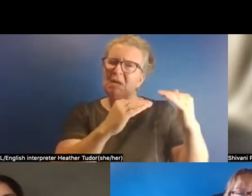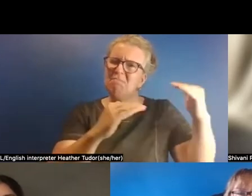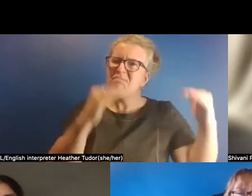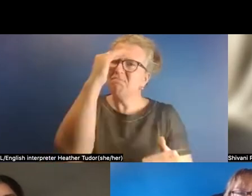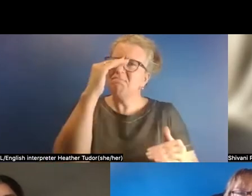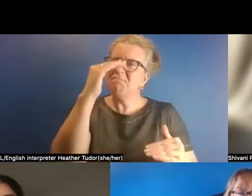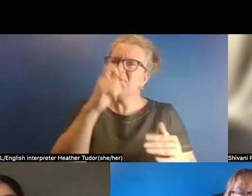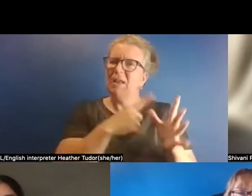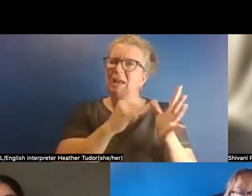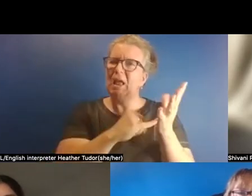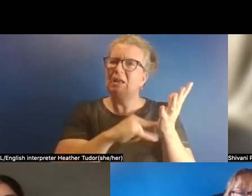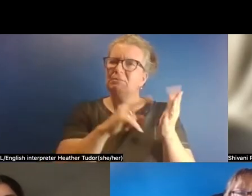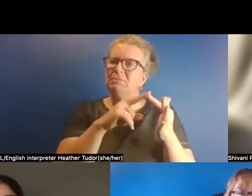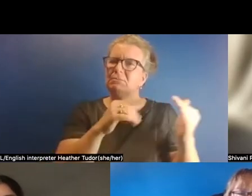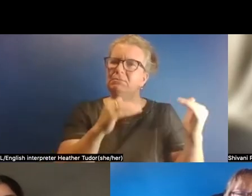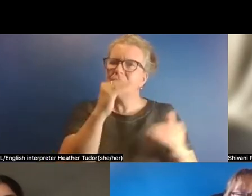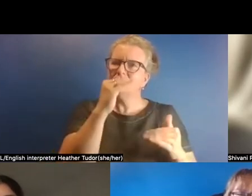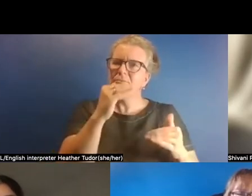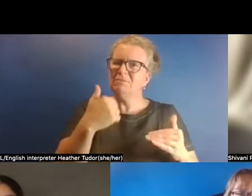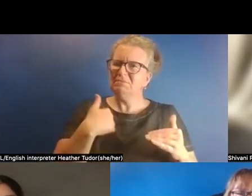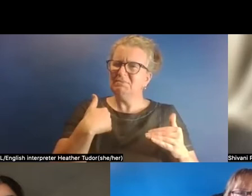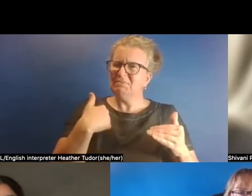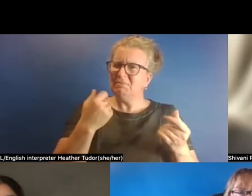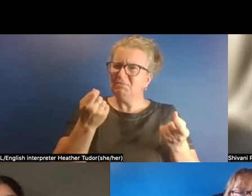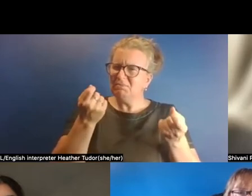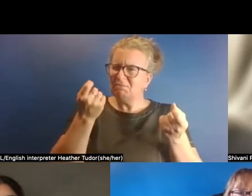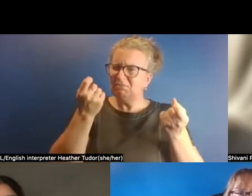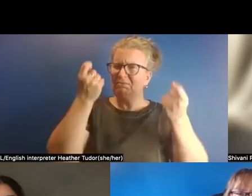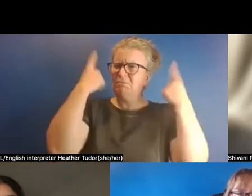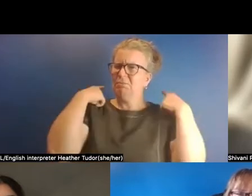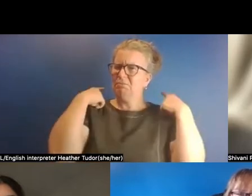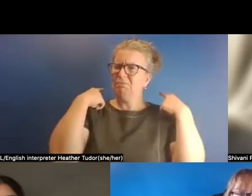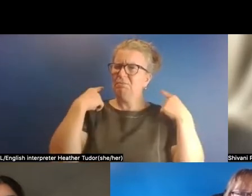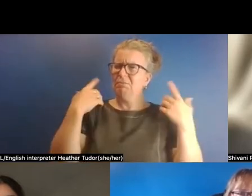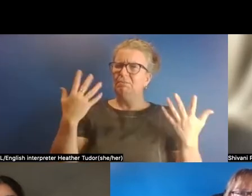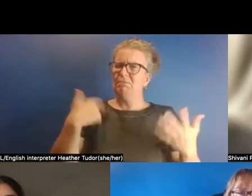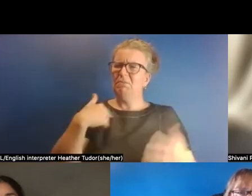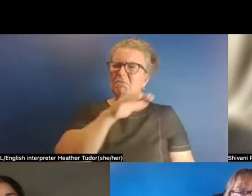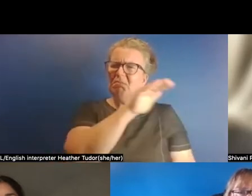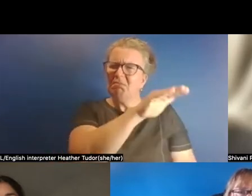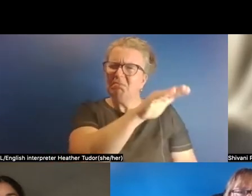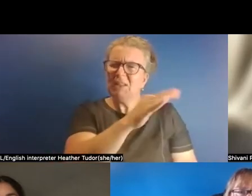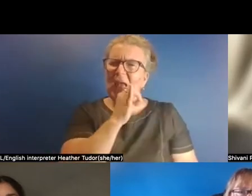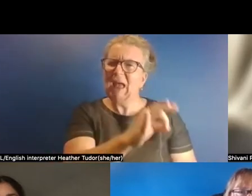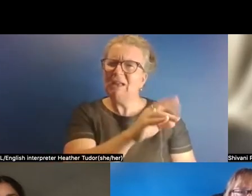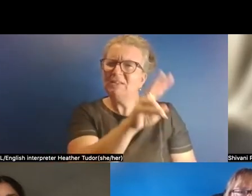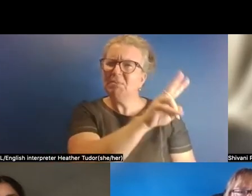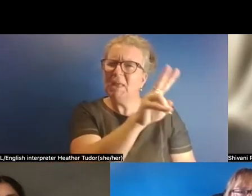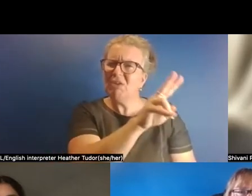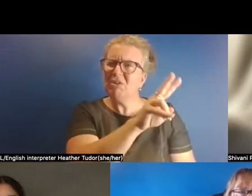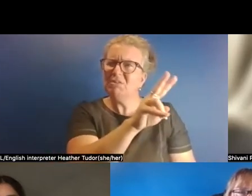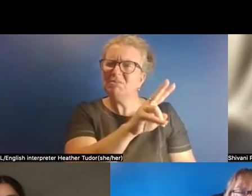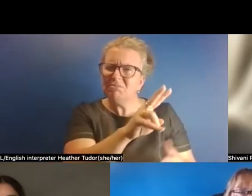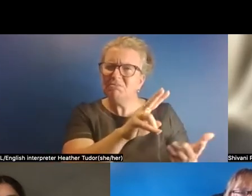and I asked my parents, and they didn't want to, of course, expose me to that, and they said that there is nothing wrong with